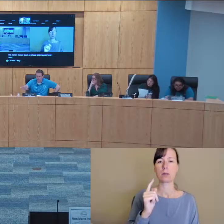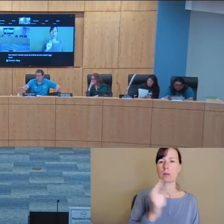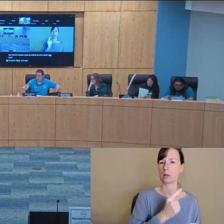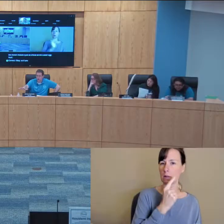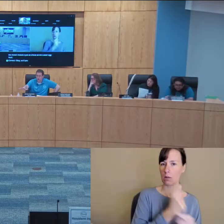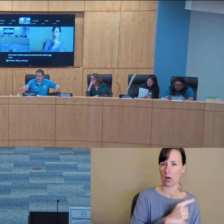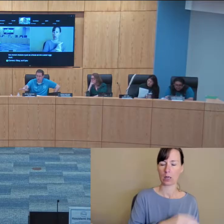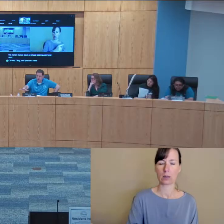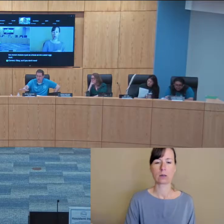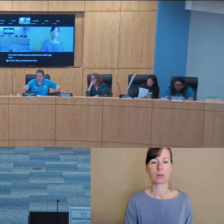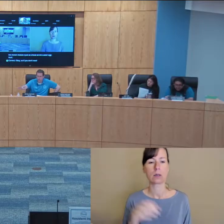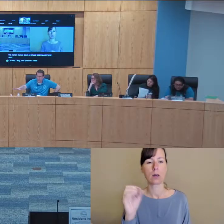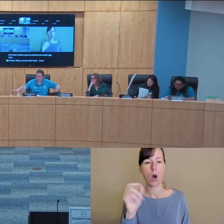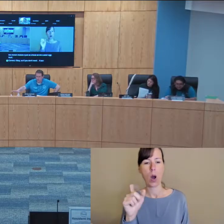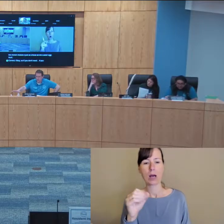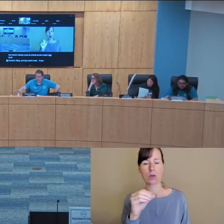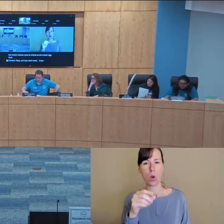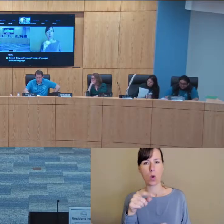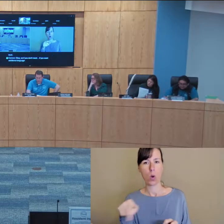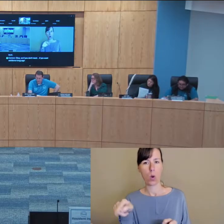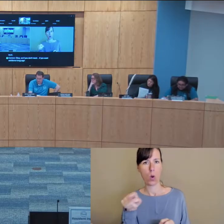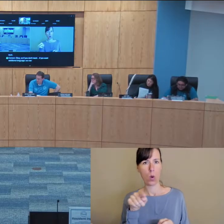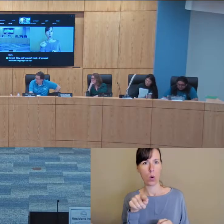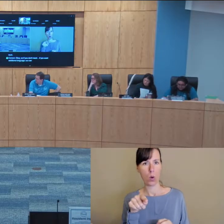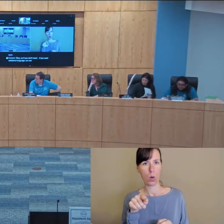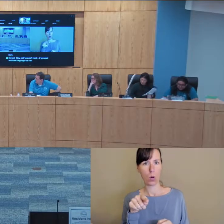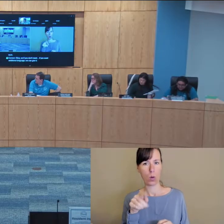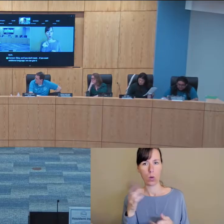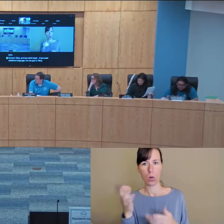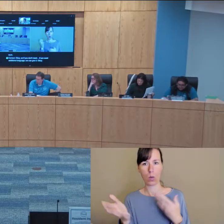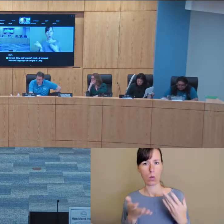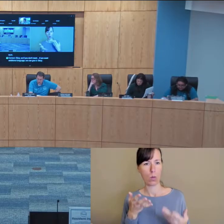need, if you want additional language, we can give it, okay.